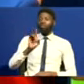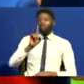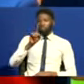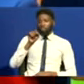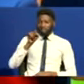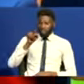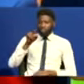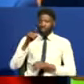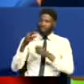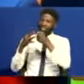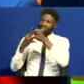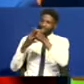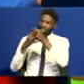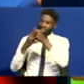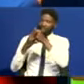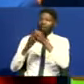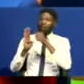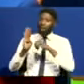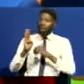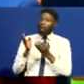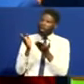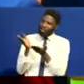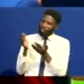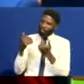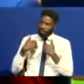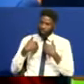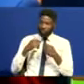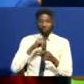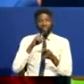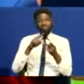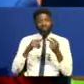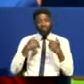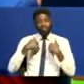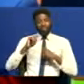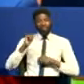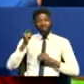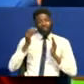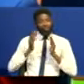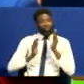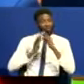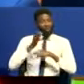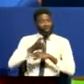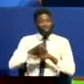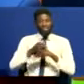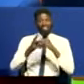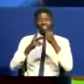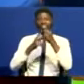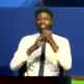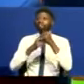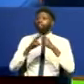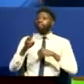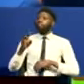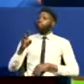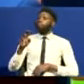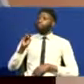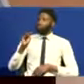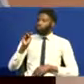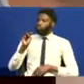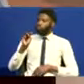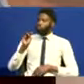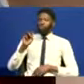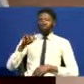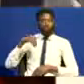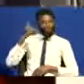980. Na pia tuko na wa Kenya zaidi ya milioni 7 ambao wanakuja kwetu kila asubuhi.